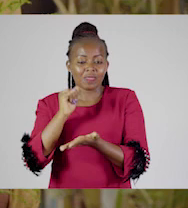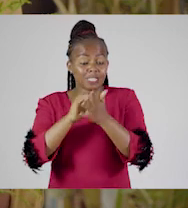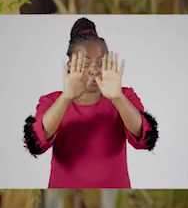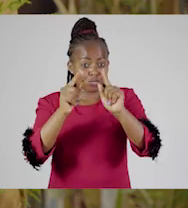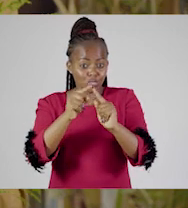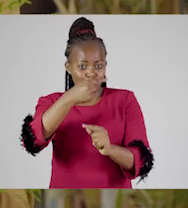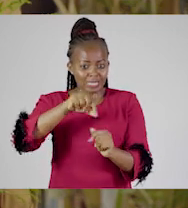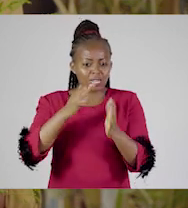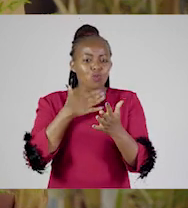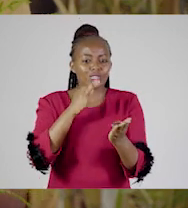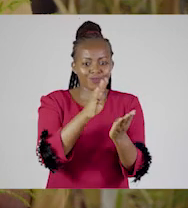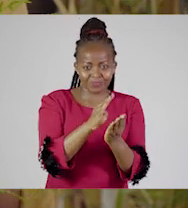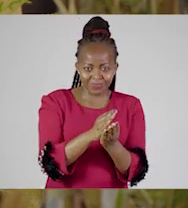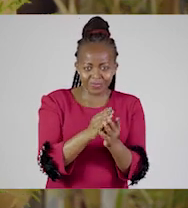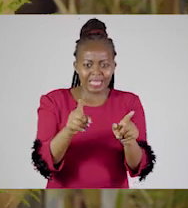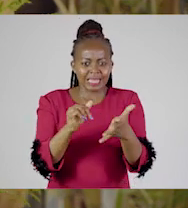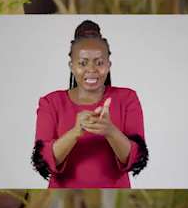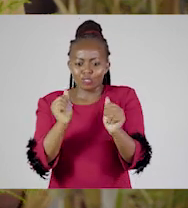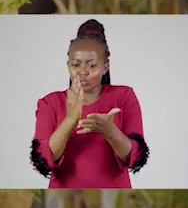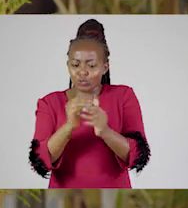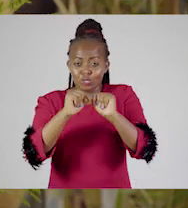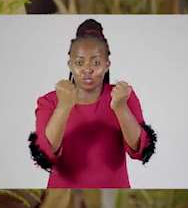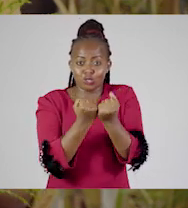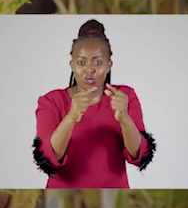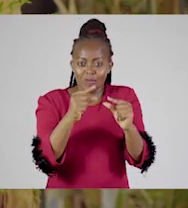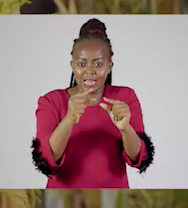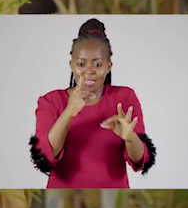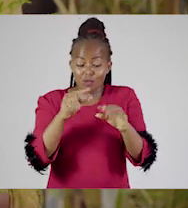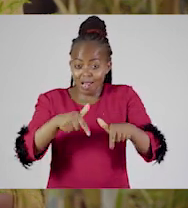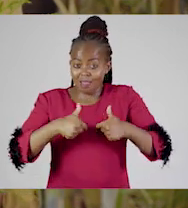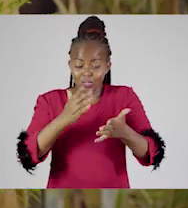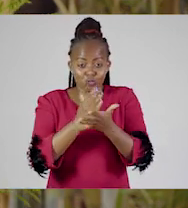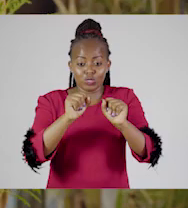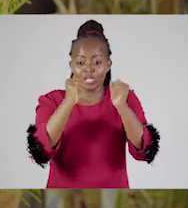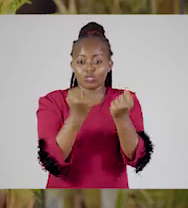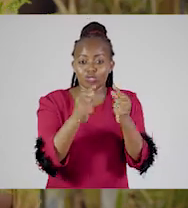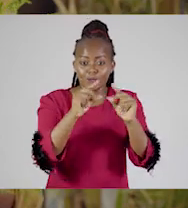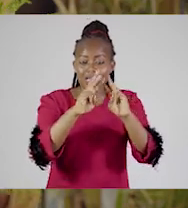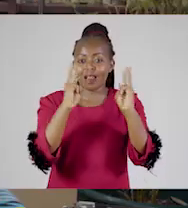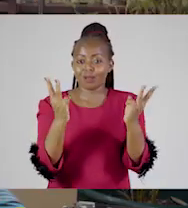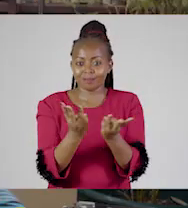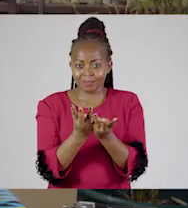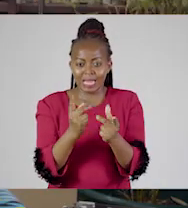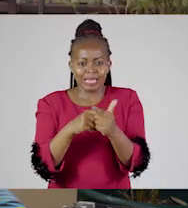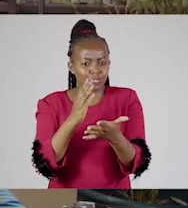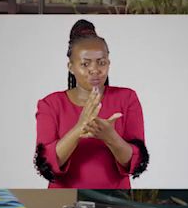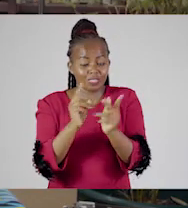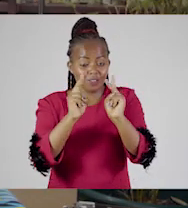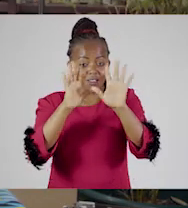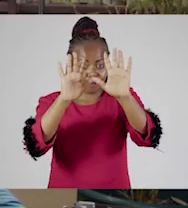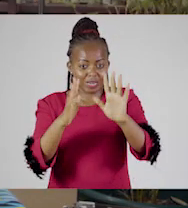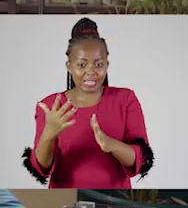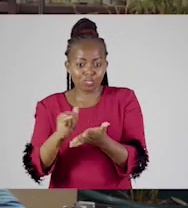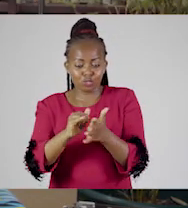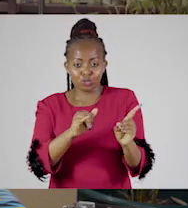to us and that we'd like to preserve, and that we're living in an online world. So we access data online, and this is a very crucial thing